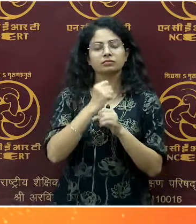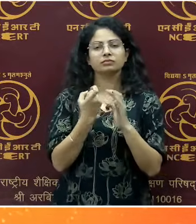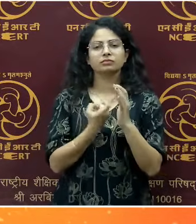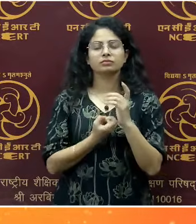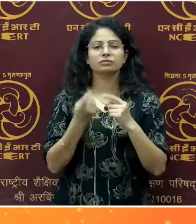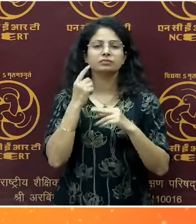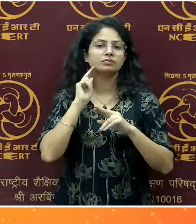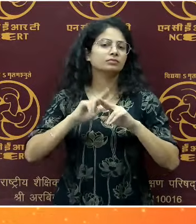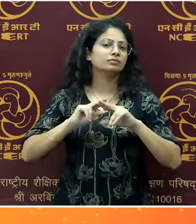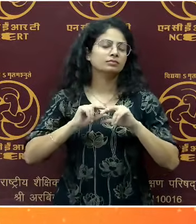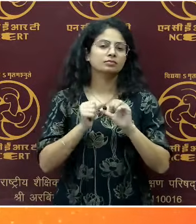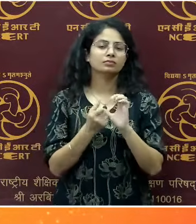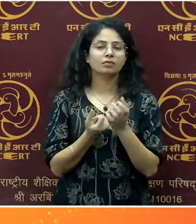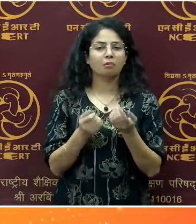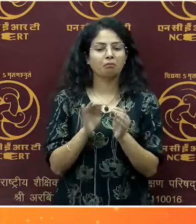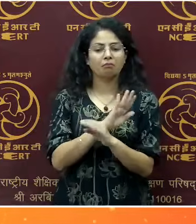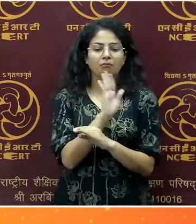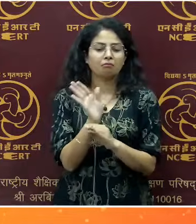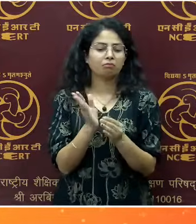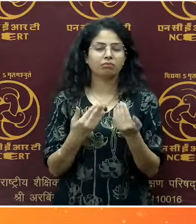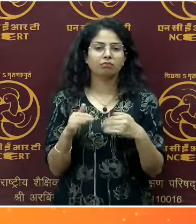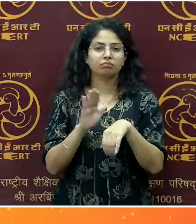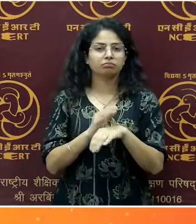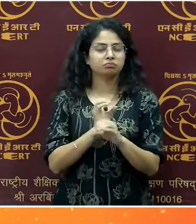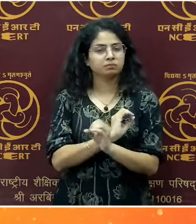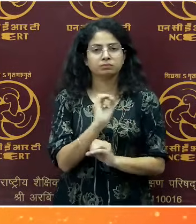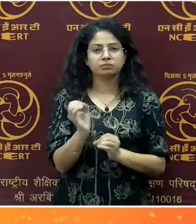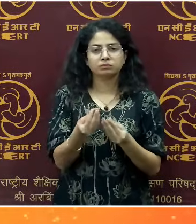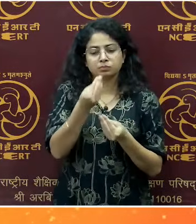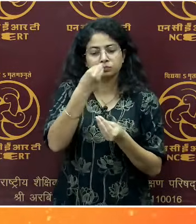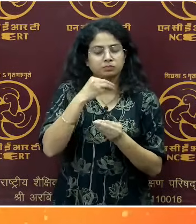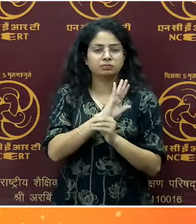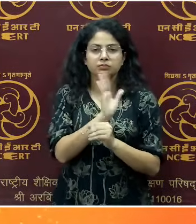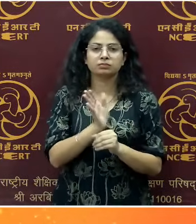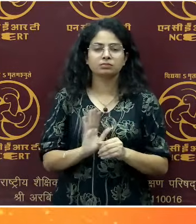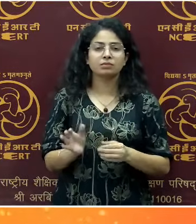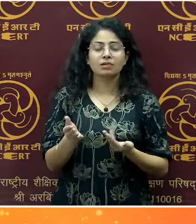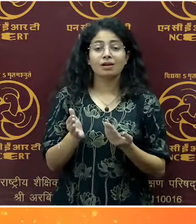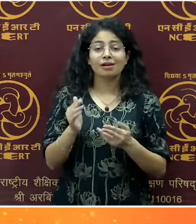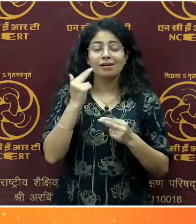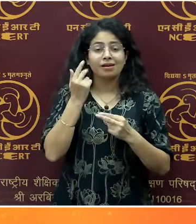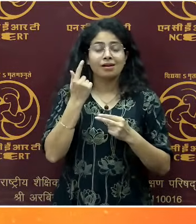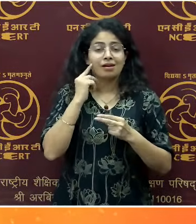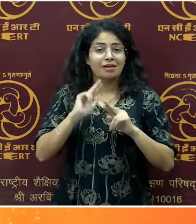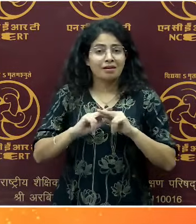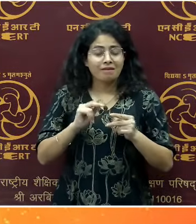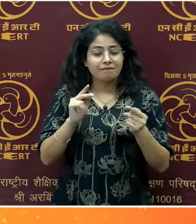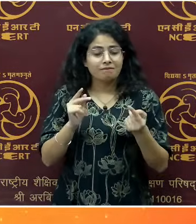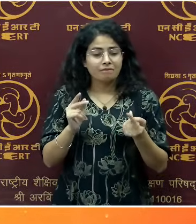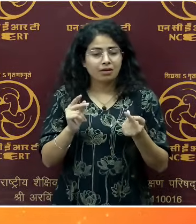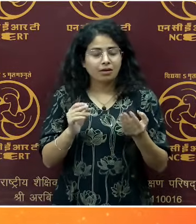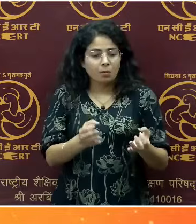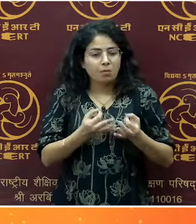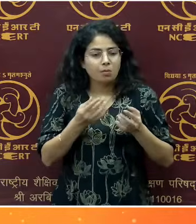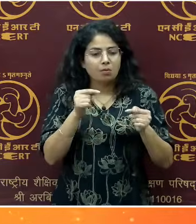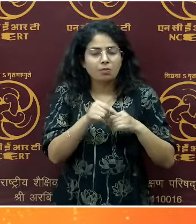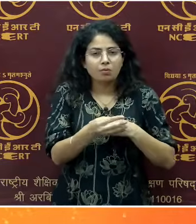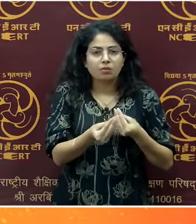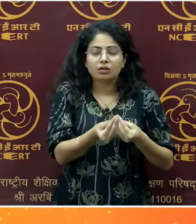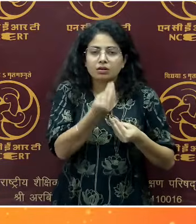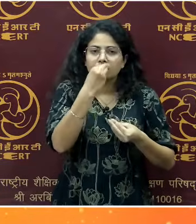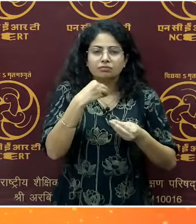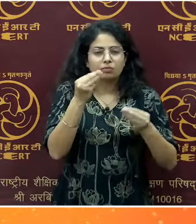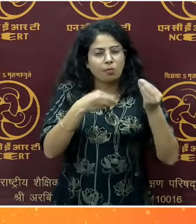see, I have never eaten such juicy green leaves. So, whenever you get something very nice, you tend to